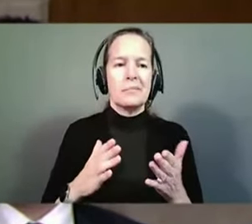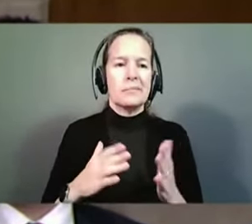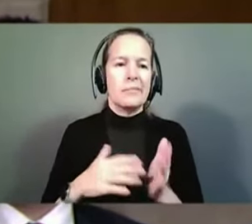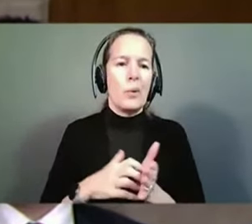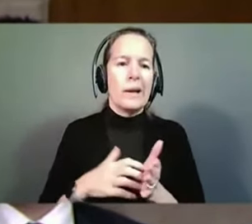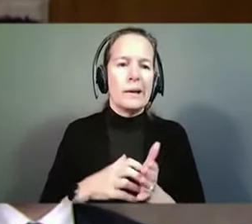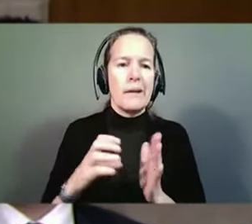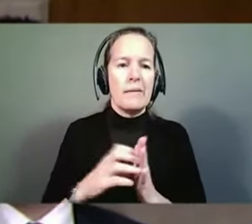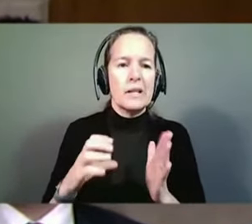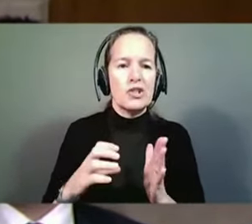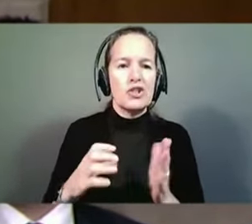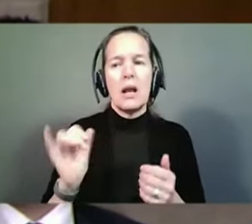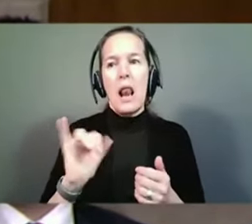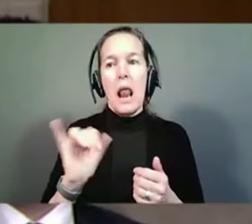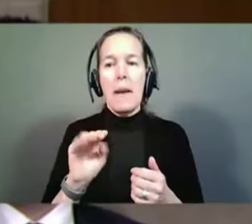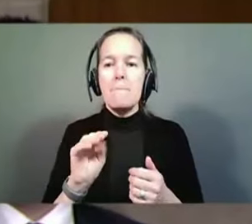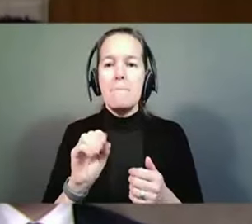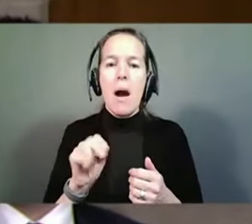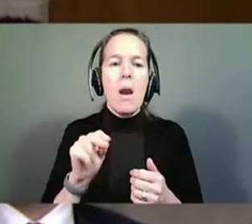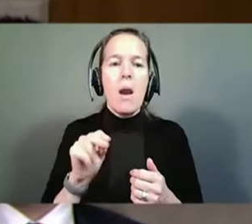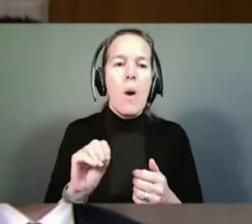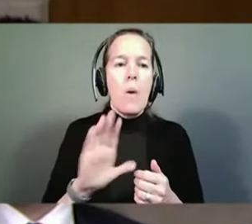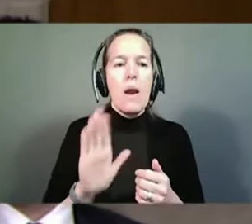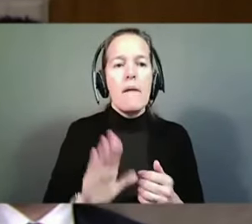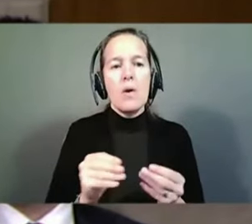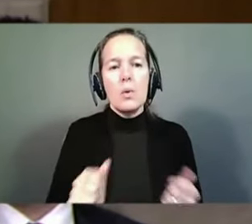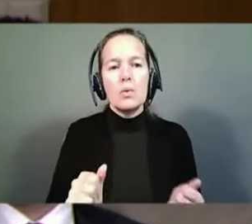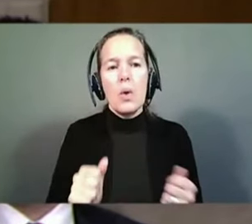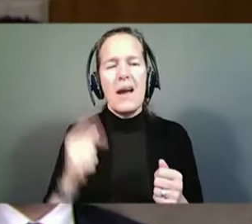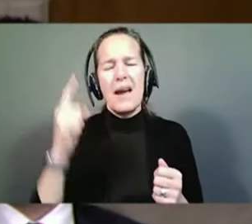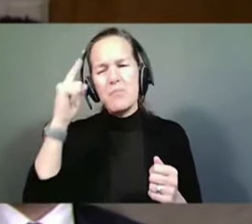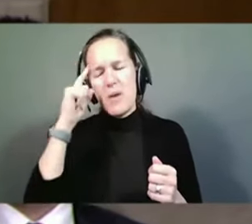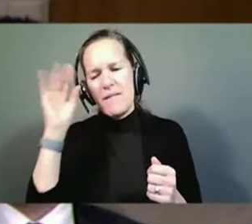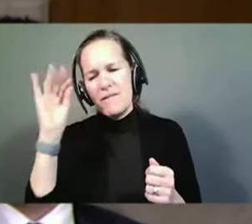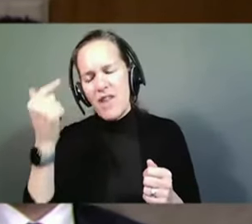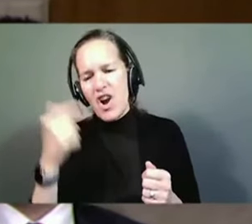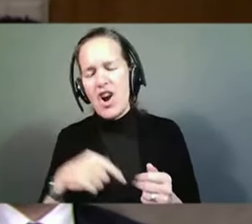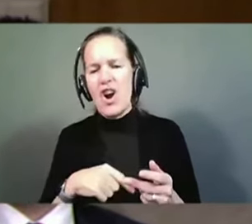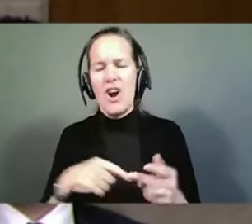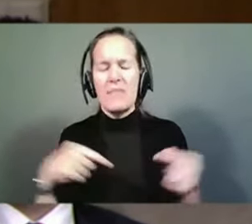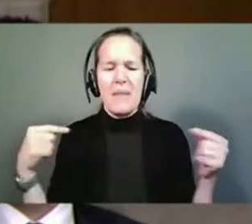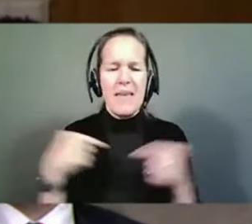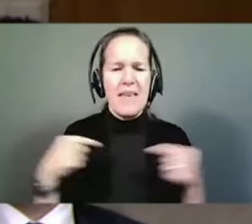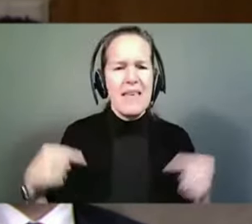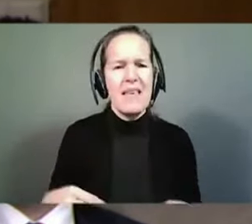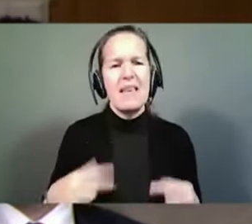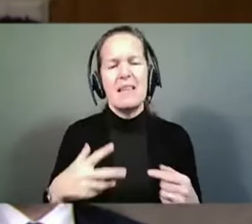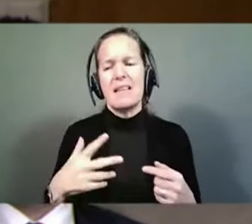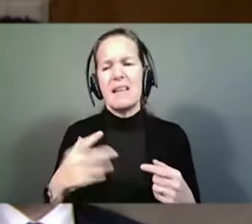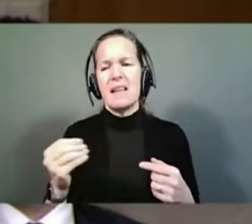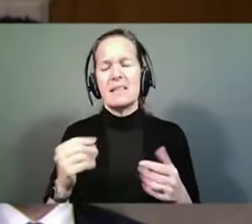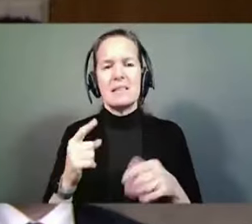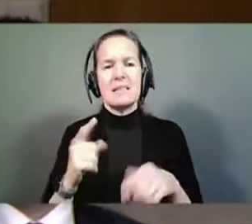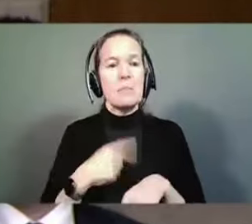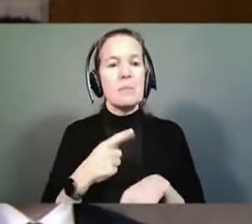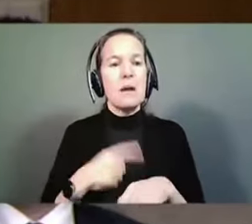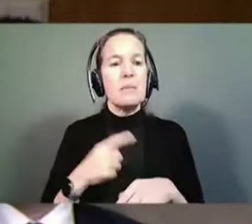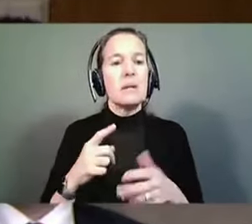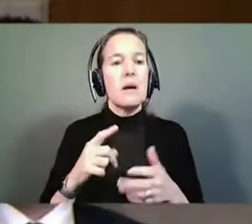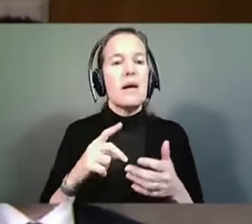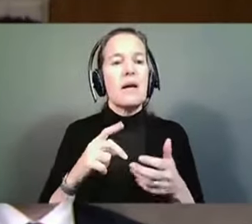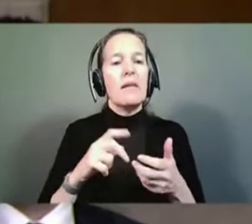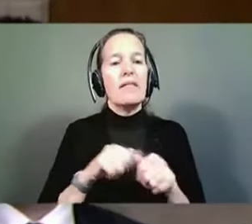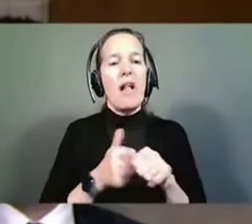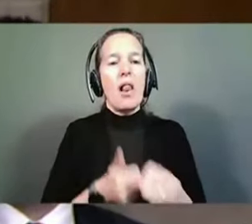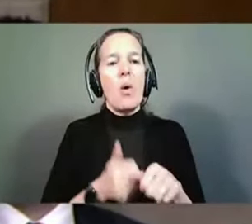mono that never goes away. There's a brain fog, there's aches and pains, and sometimes the pains follow nerve tracks, the vagus